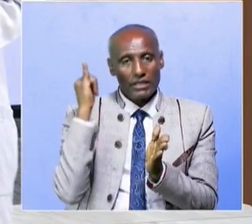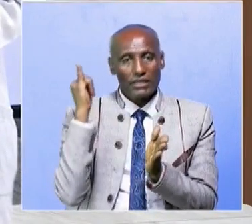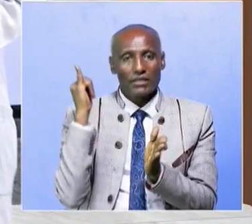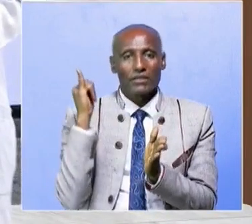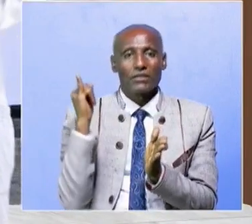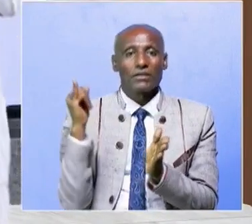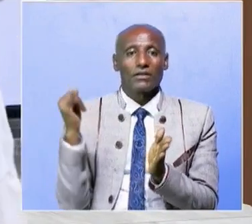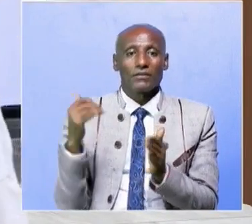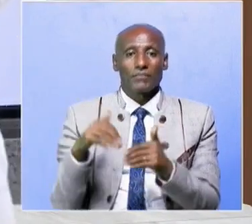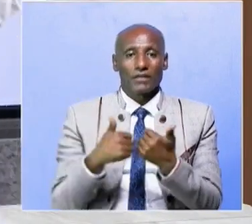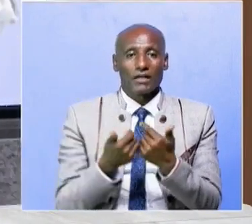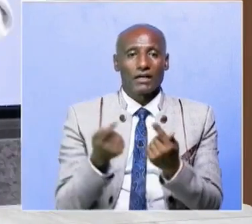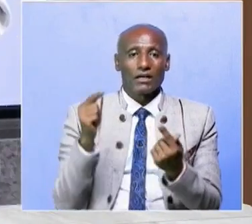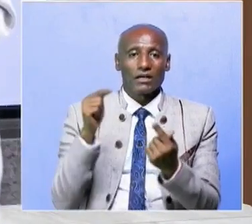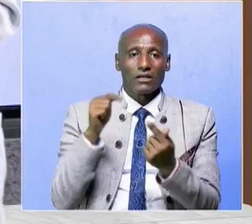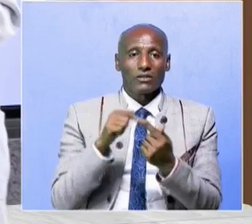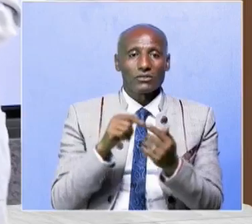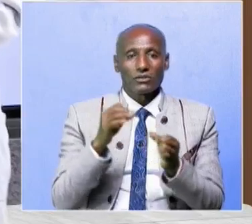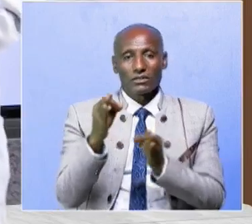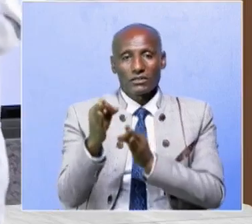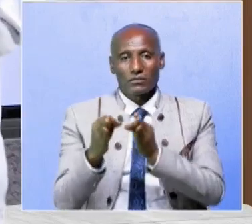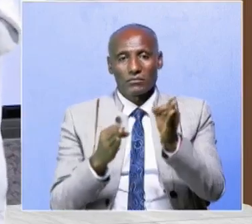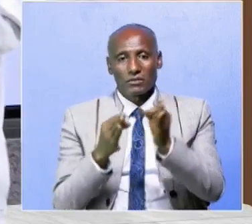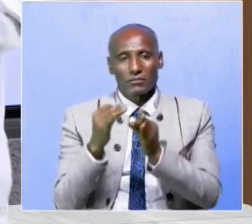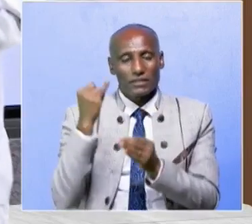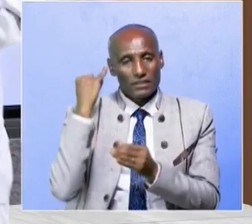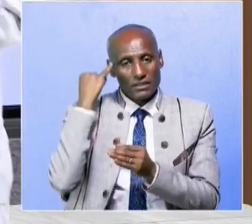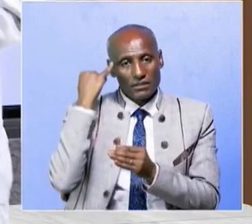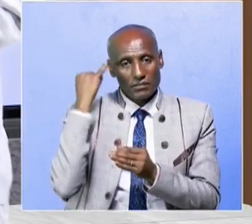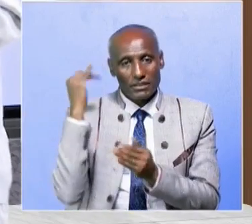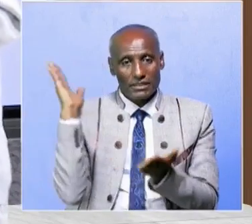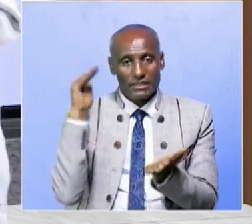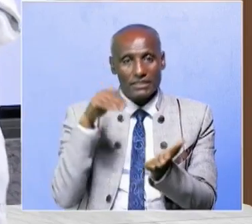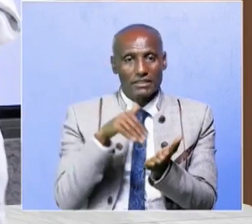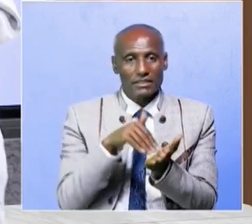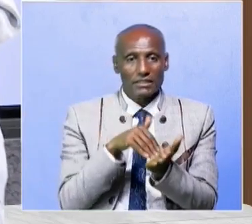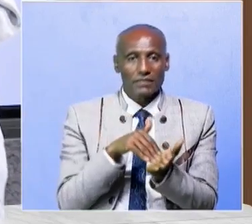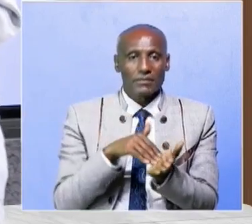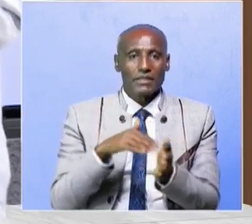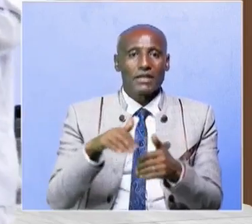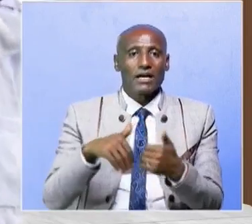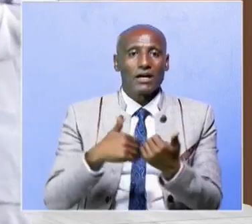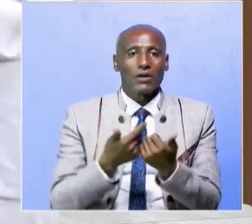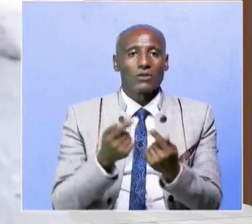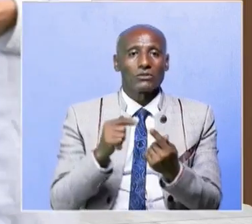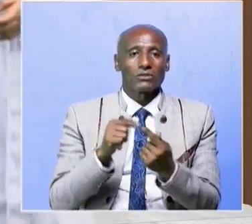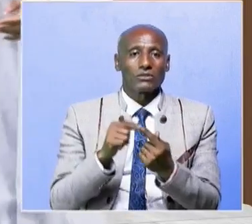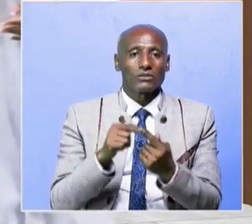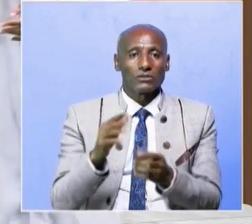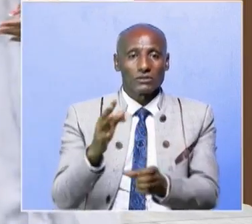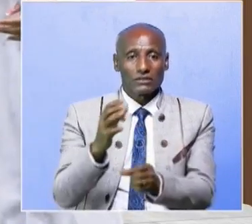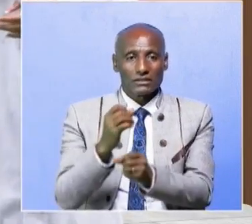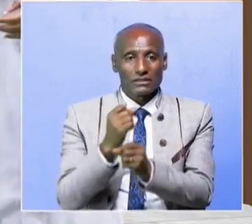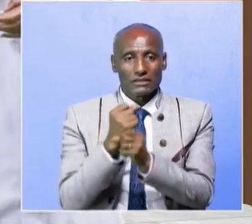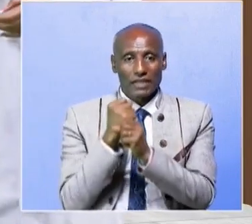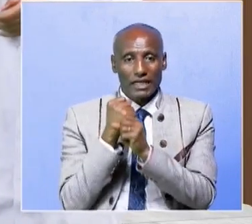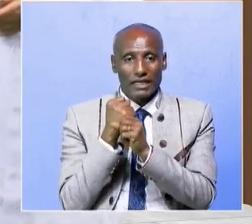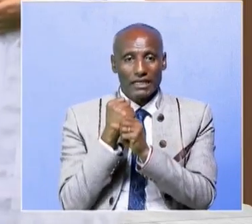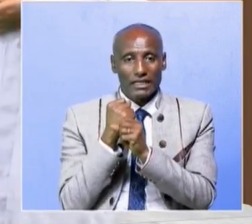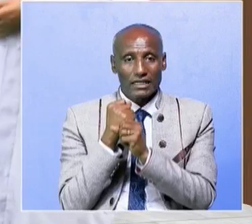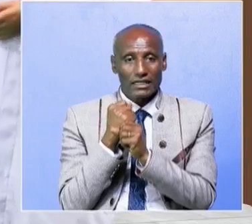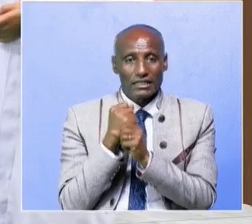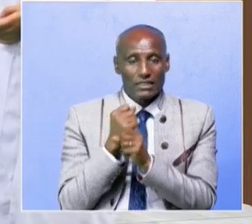how to express opinions, again, how to take opinions as well,